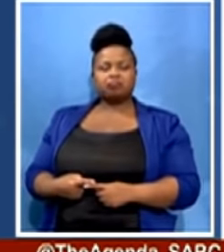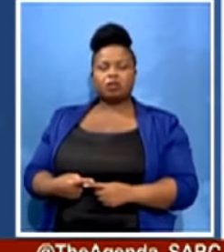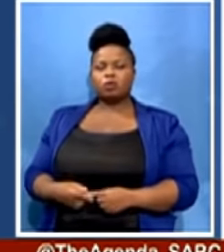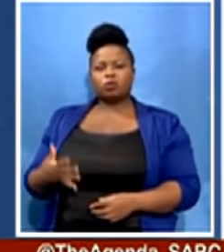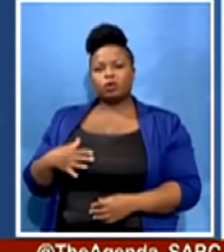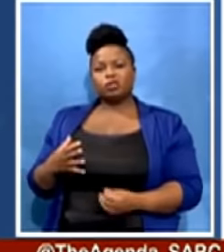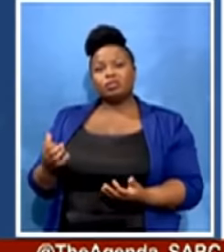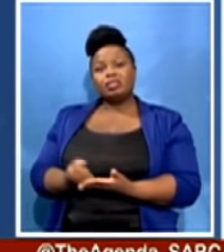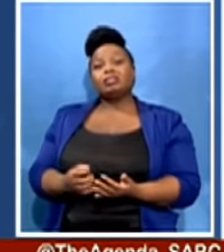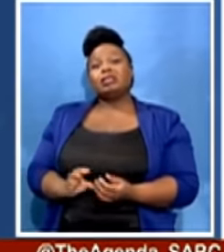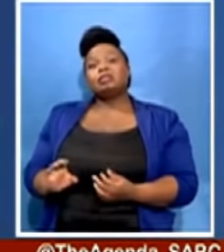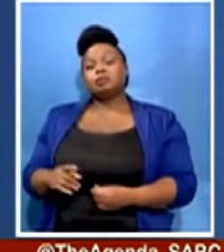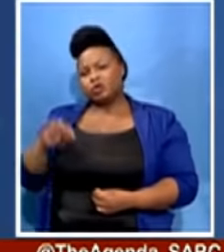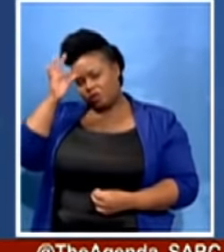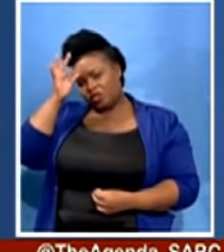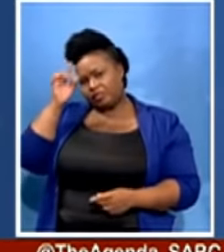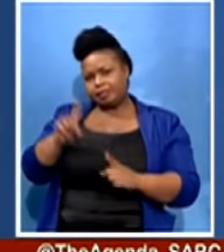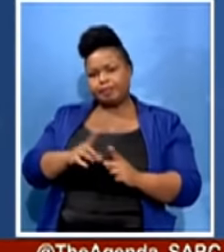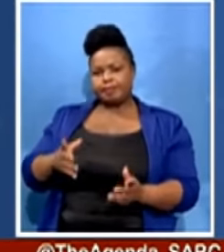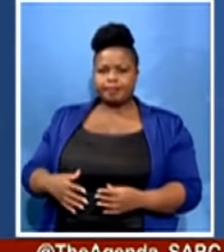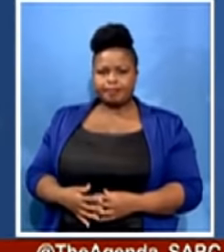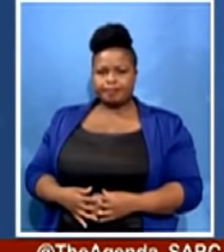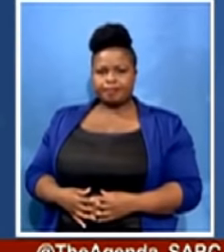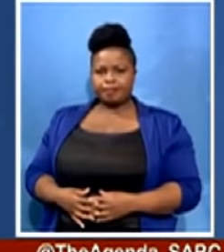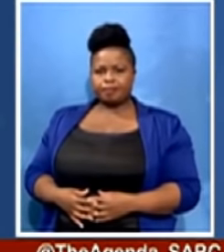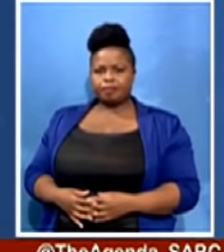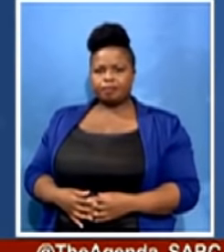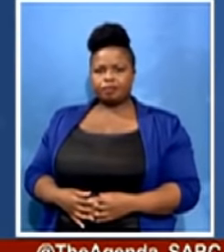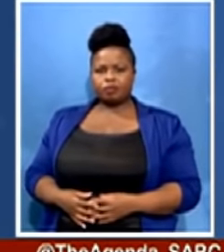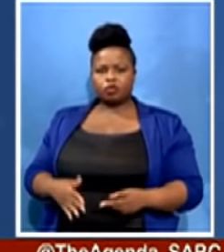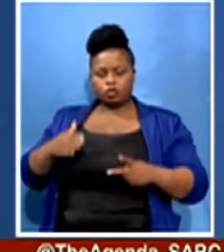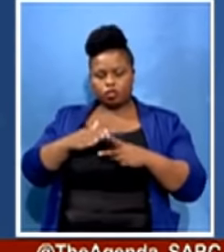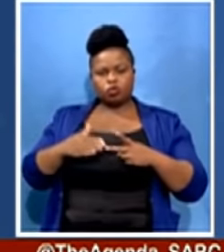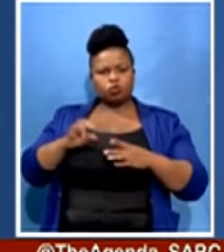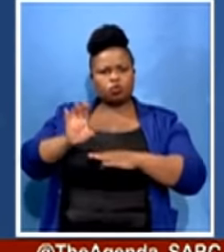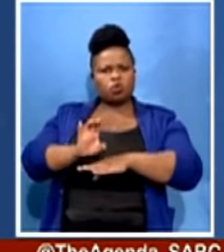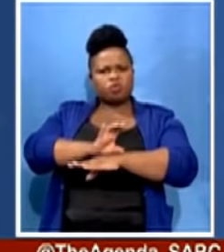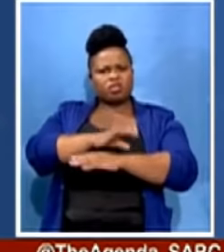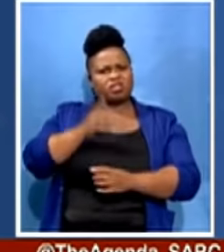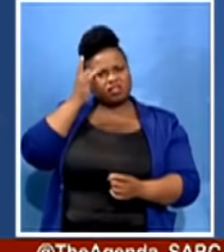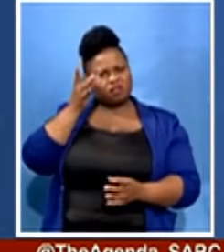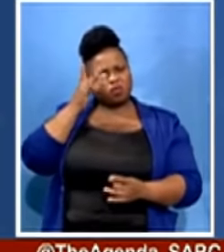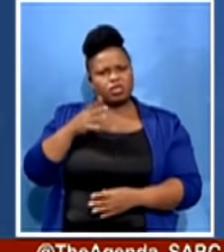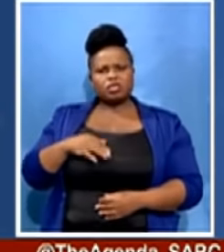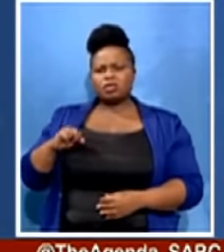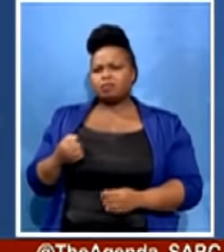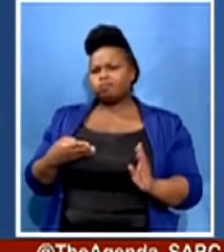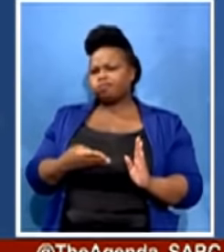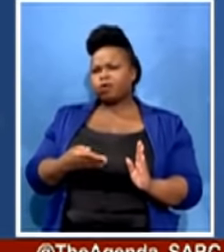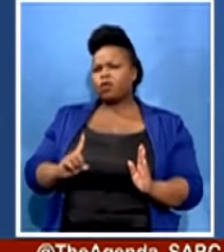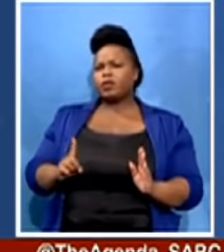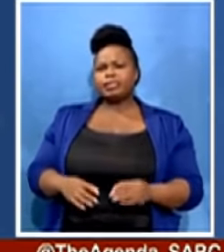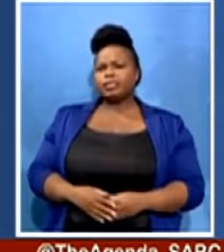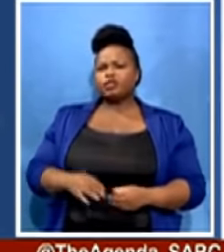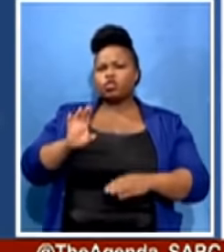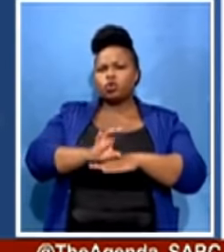chances. So those two computers, what sort of information was stored on those specific computers?